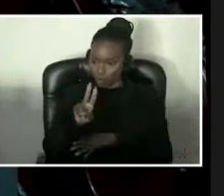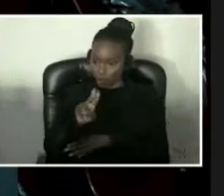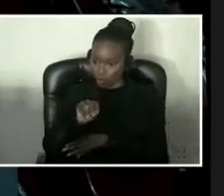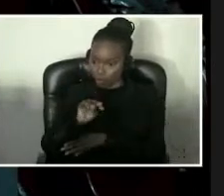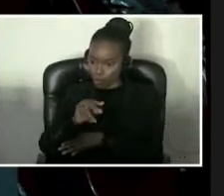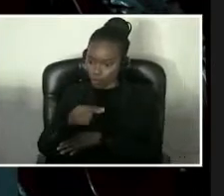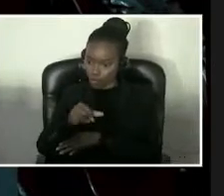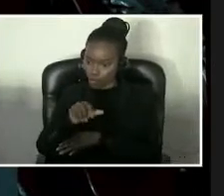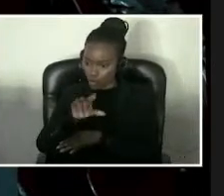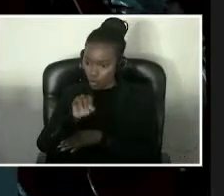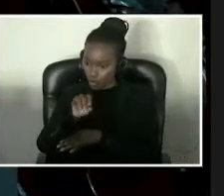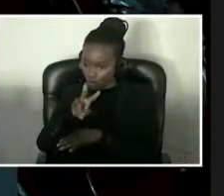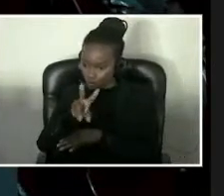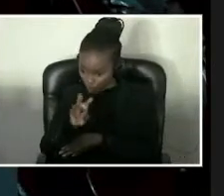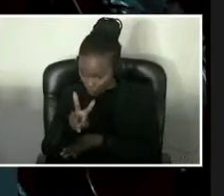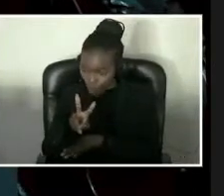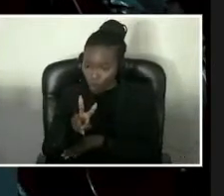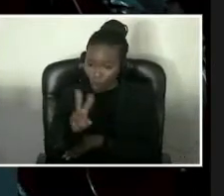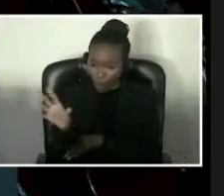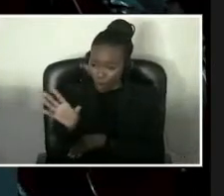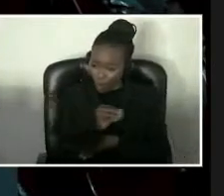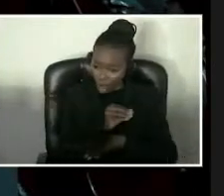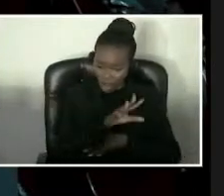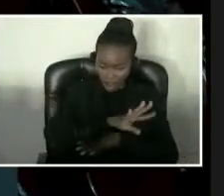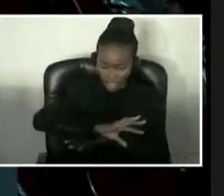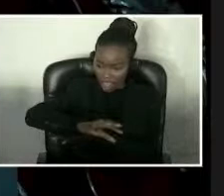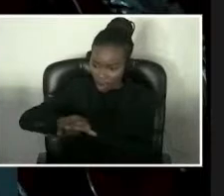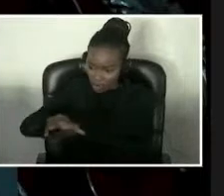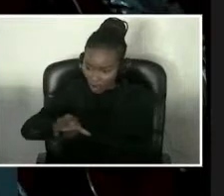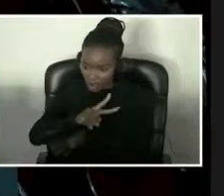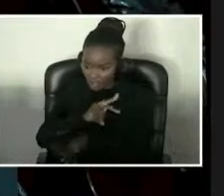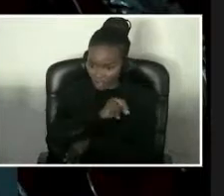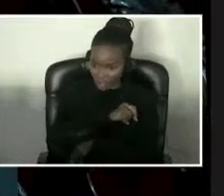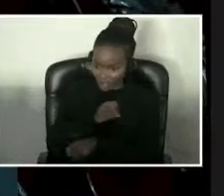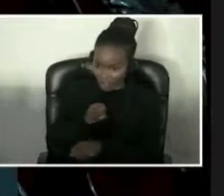floods that have affected our province